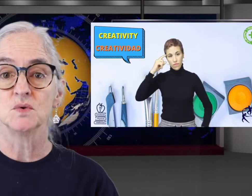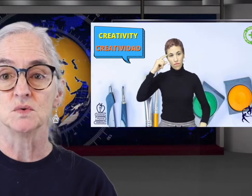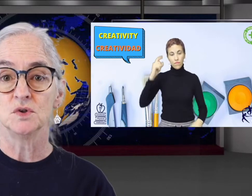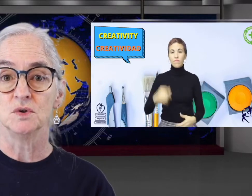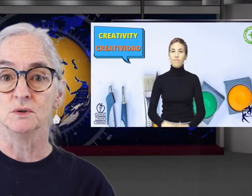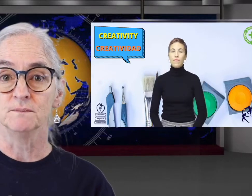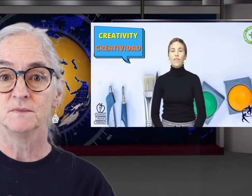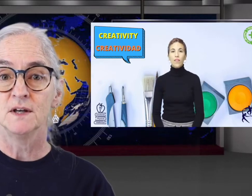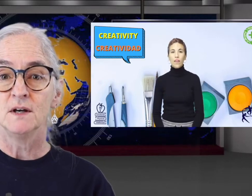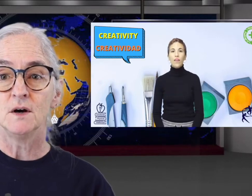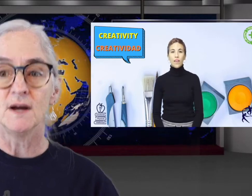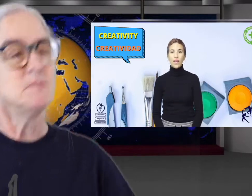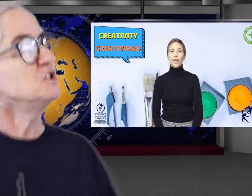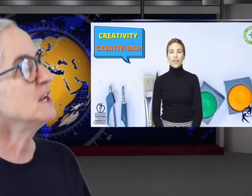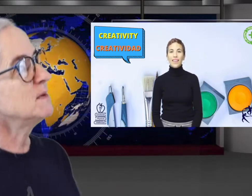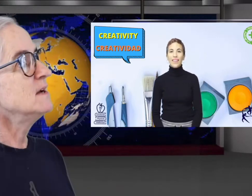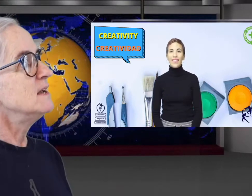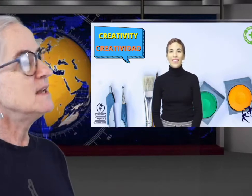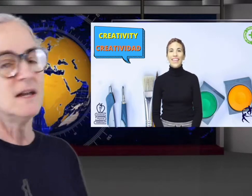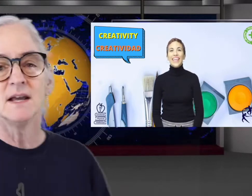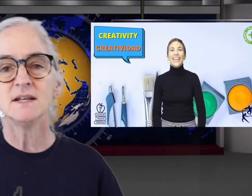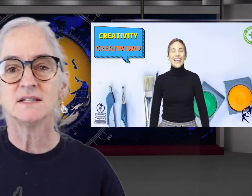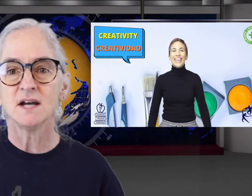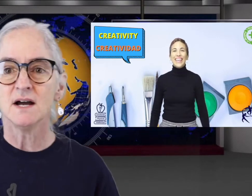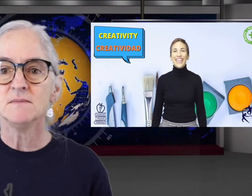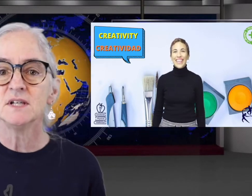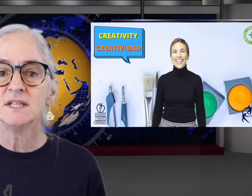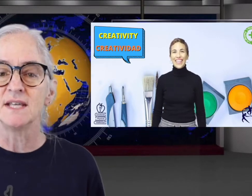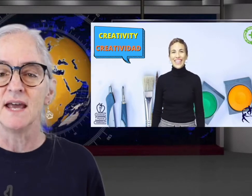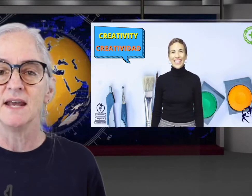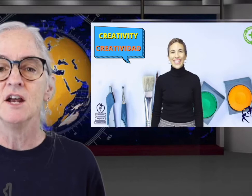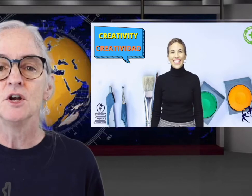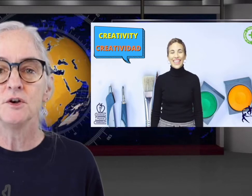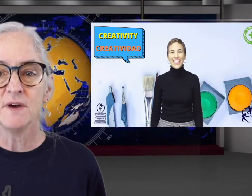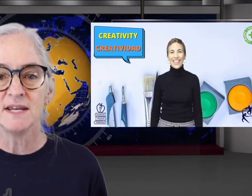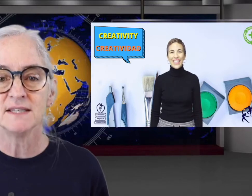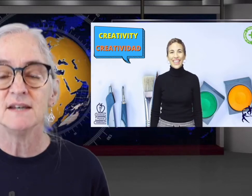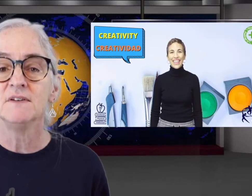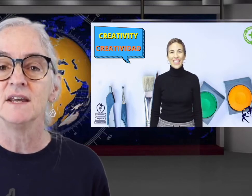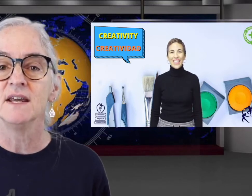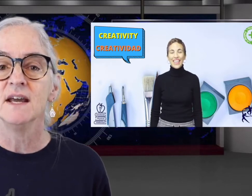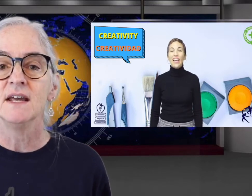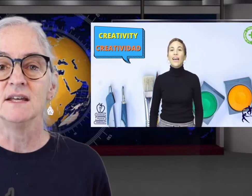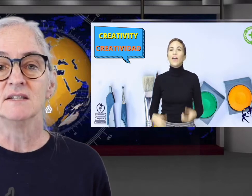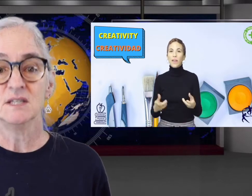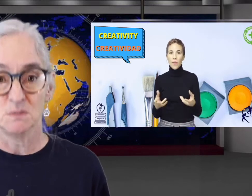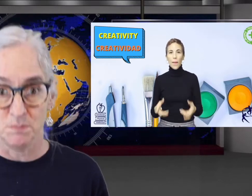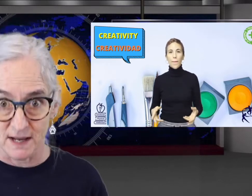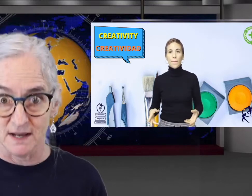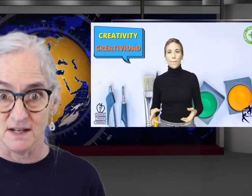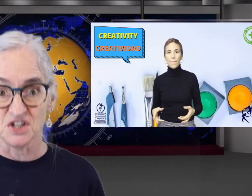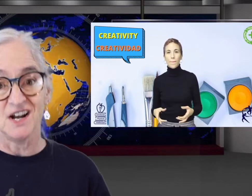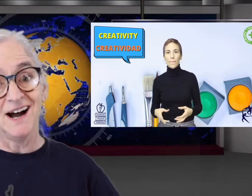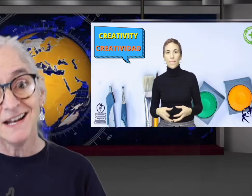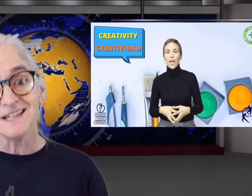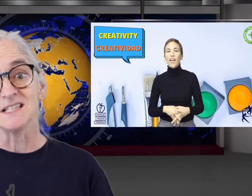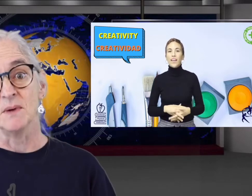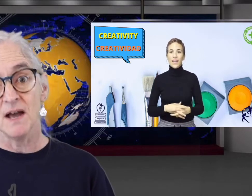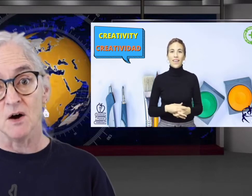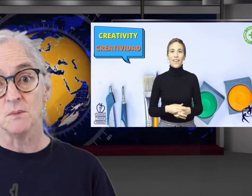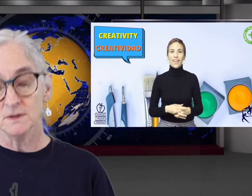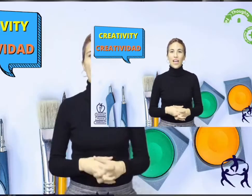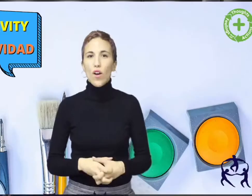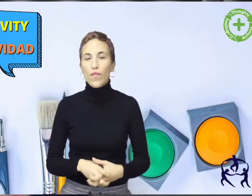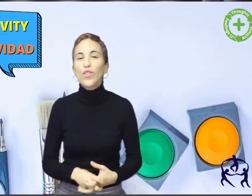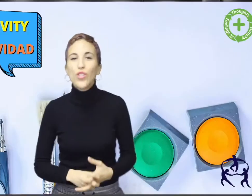in school, too. Alright, Miss Shama, it's time to say creativity in Spanish. I need